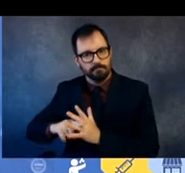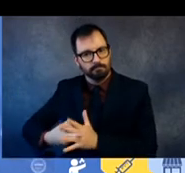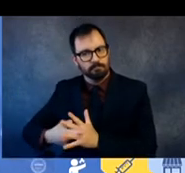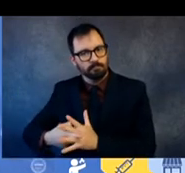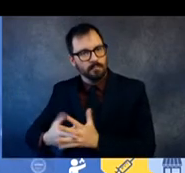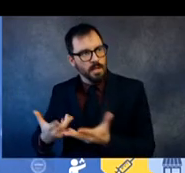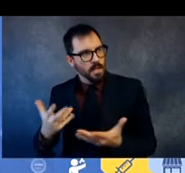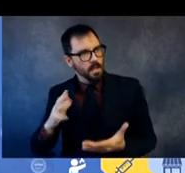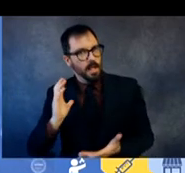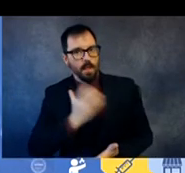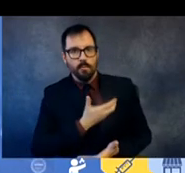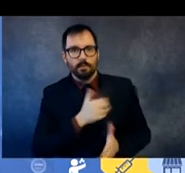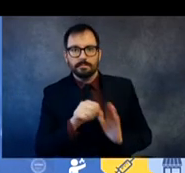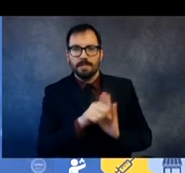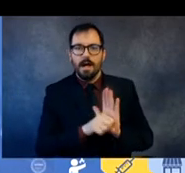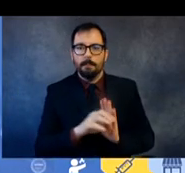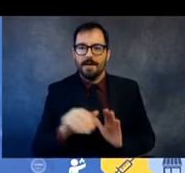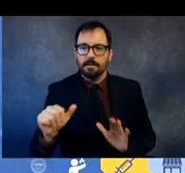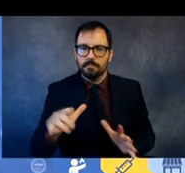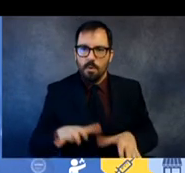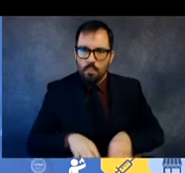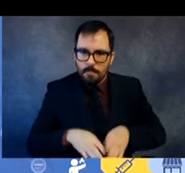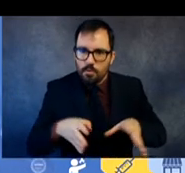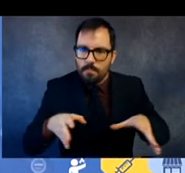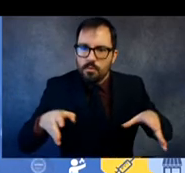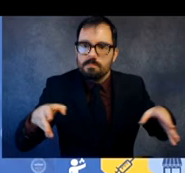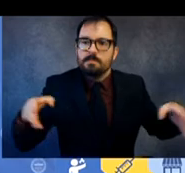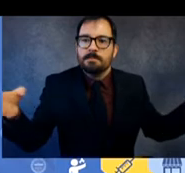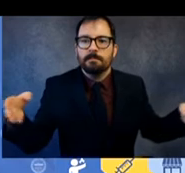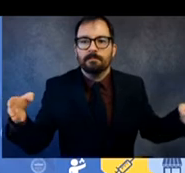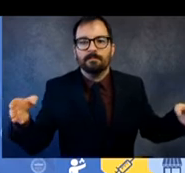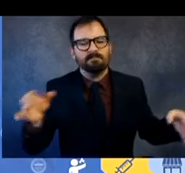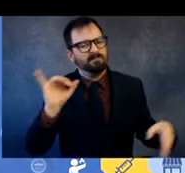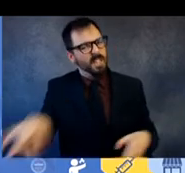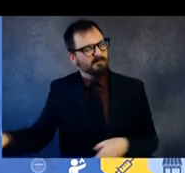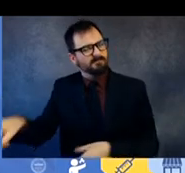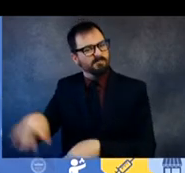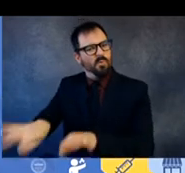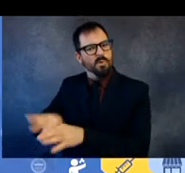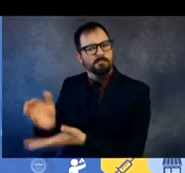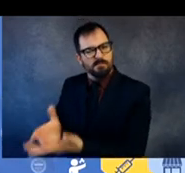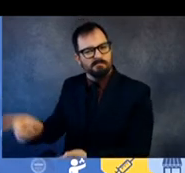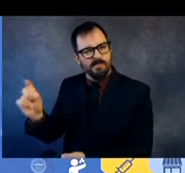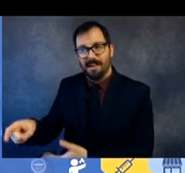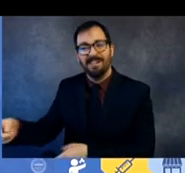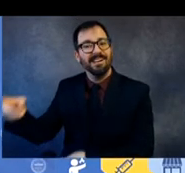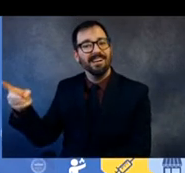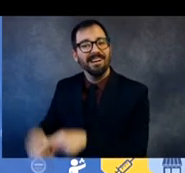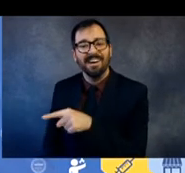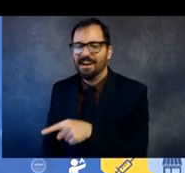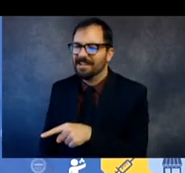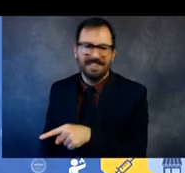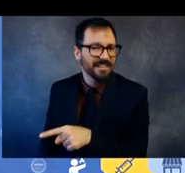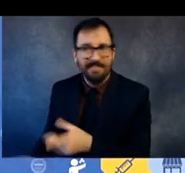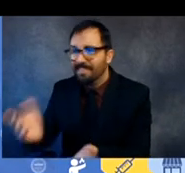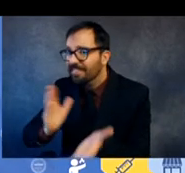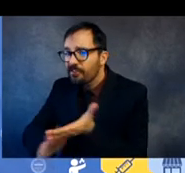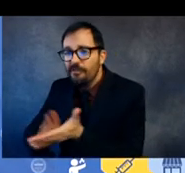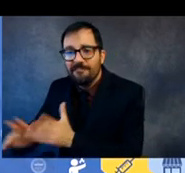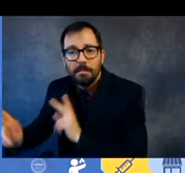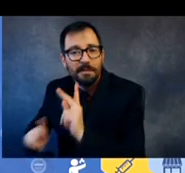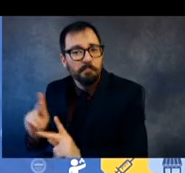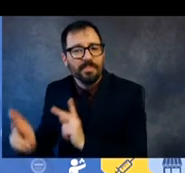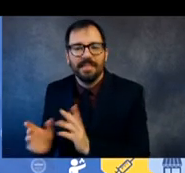our opening. And to get the Commonwealth back to business. And what are they doing? They're